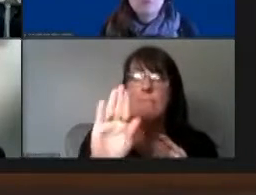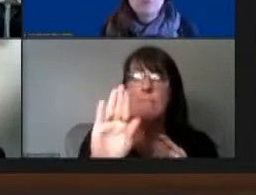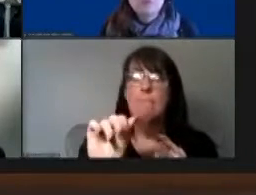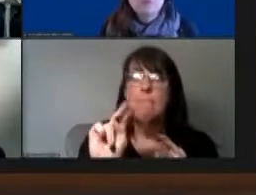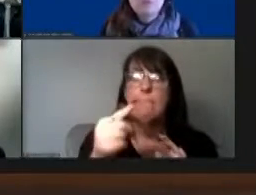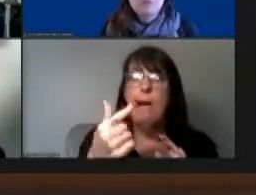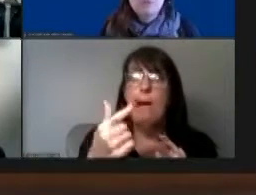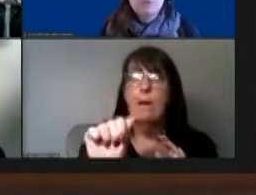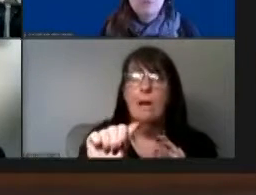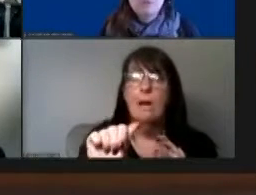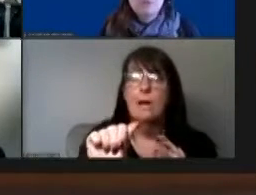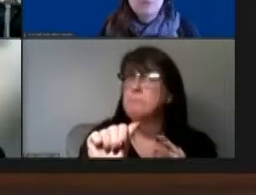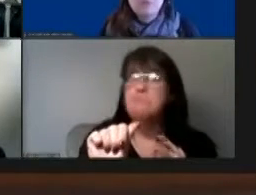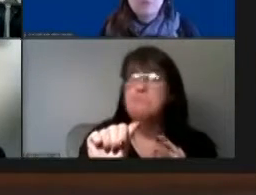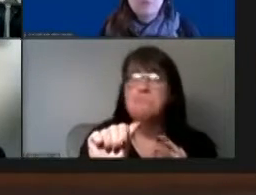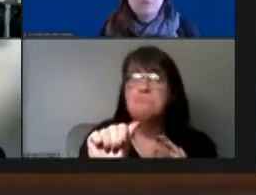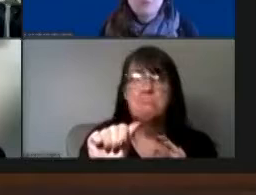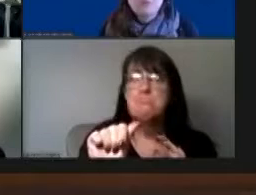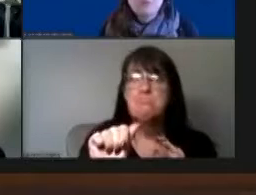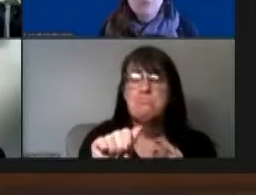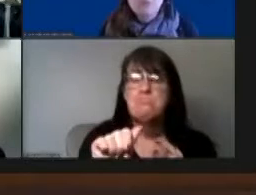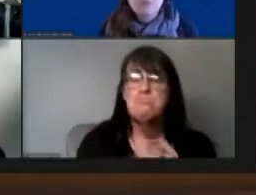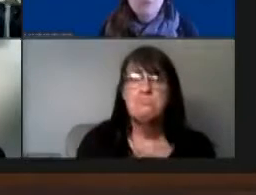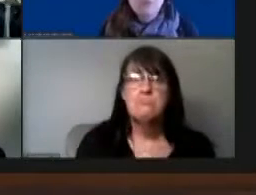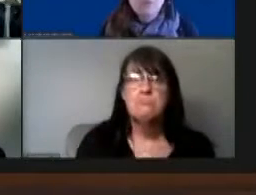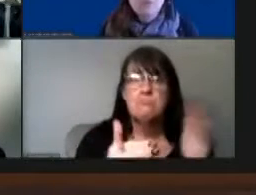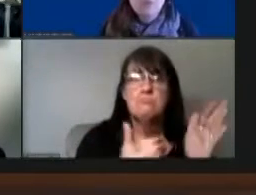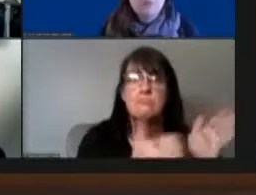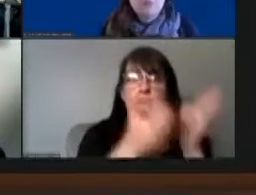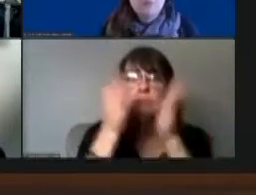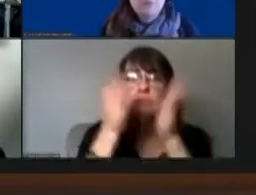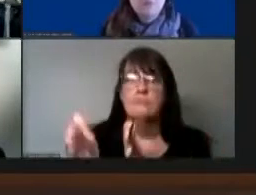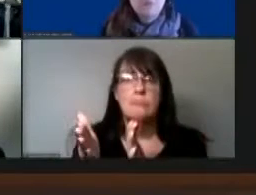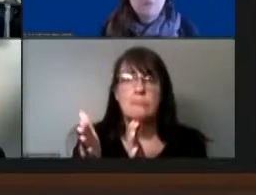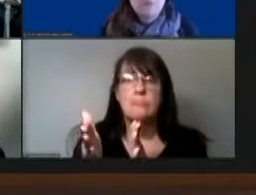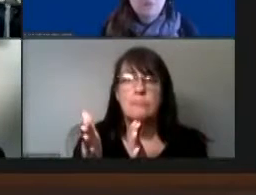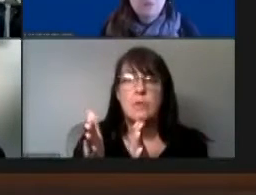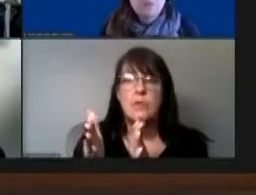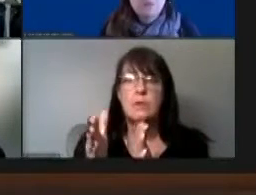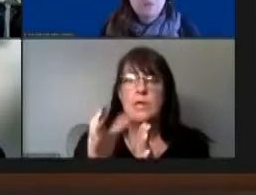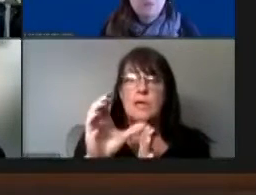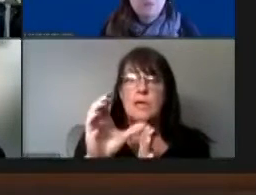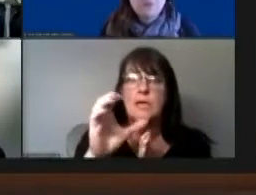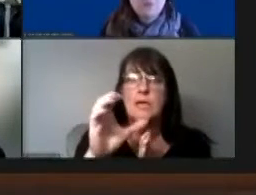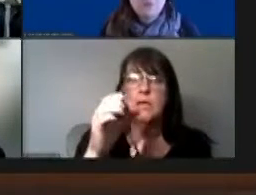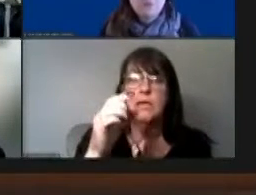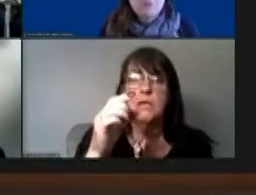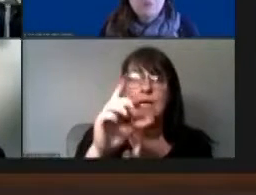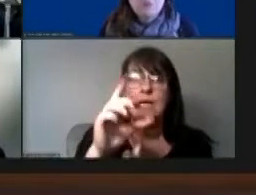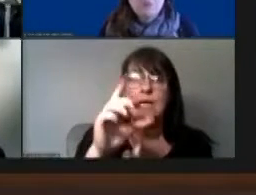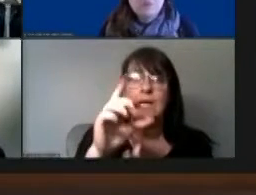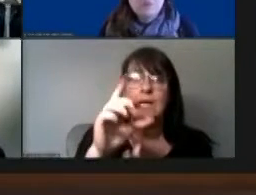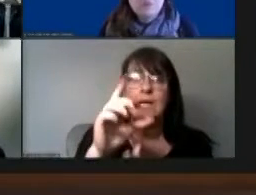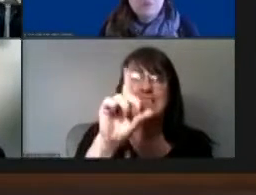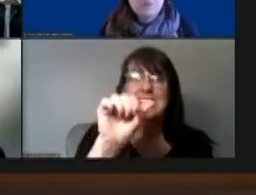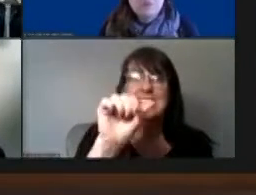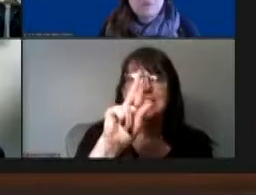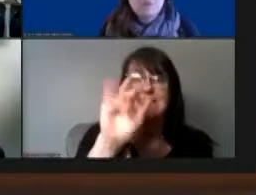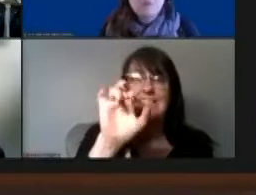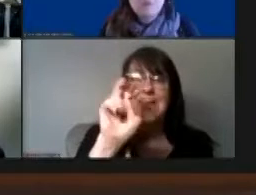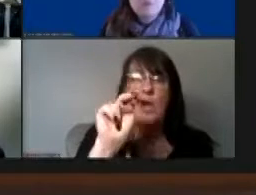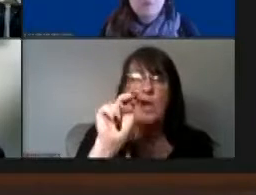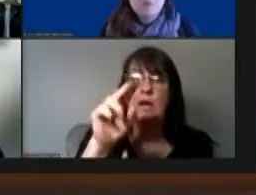Not seeing Lily, we'll move to Darren Hollingsworth. Darren Hollingsworth, are you with me